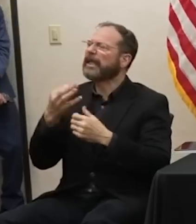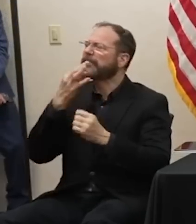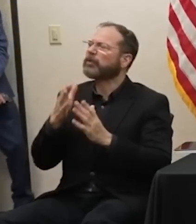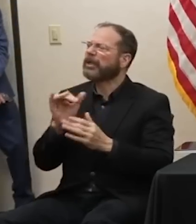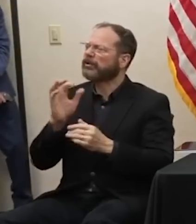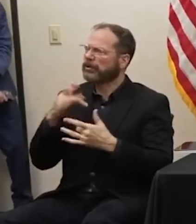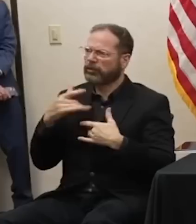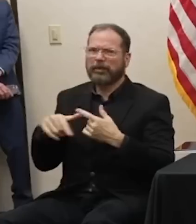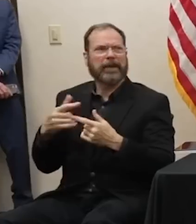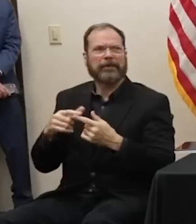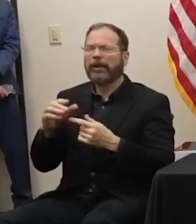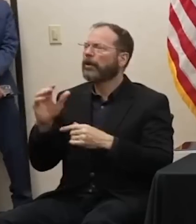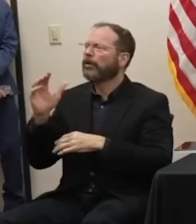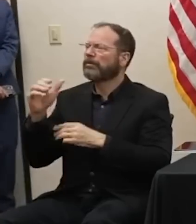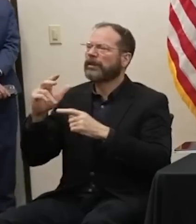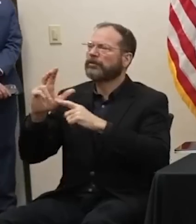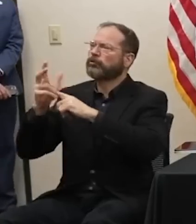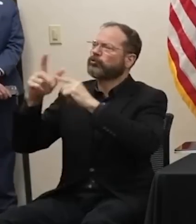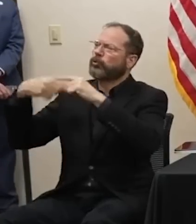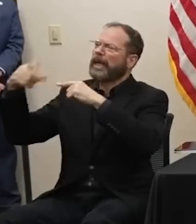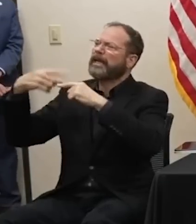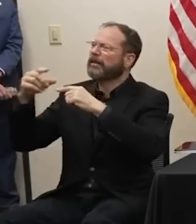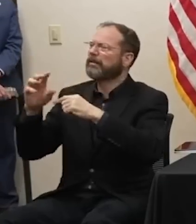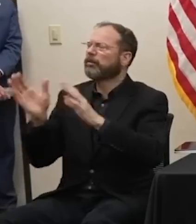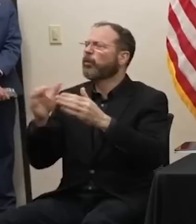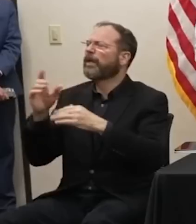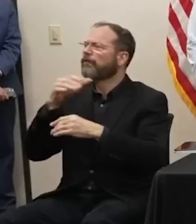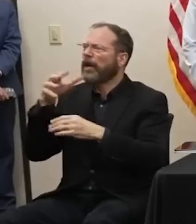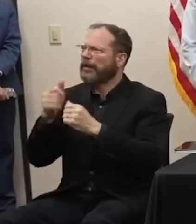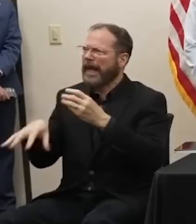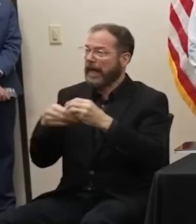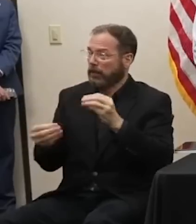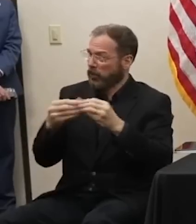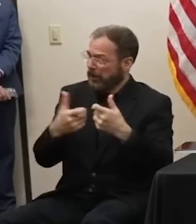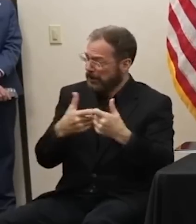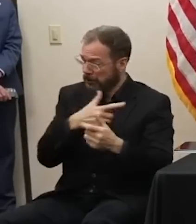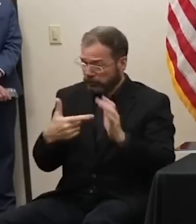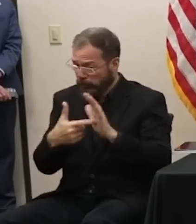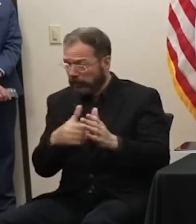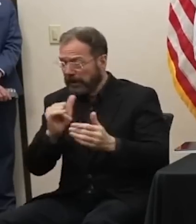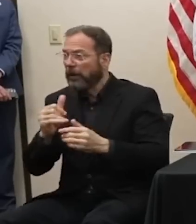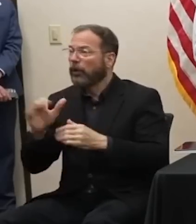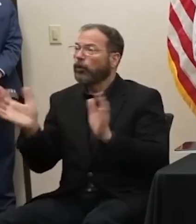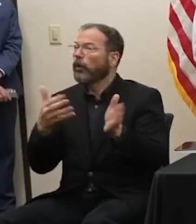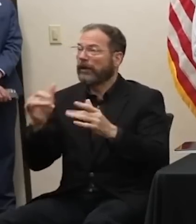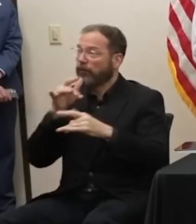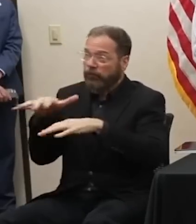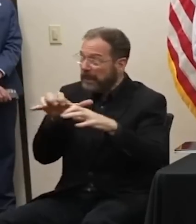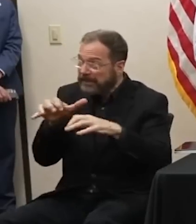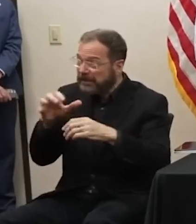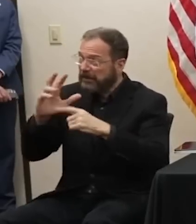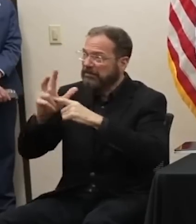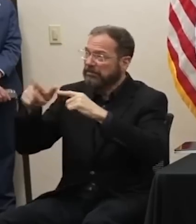to a energy expert. He was concerned about the wind farms and how much they add to the grid right now. Are